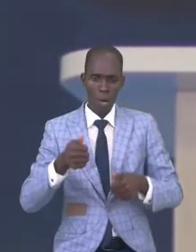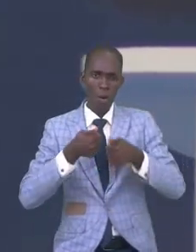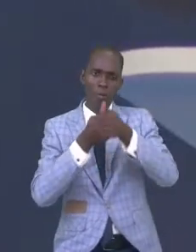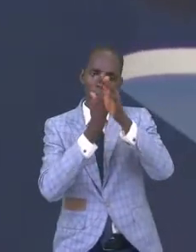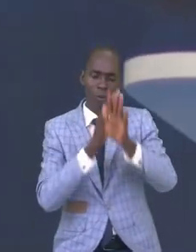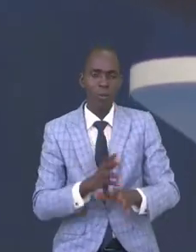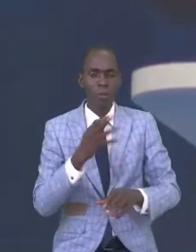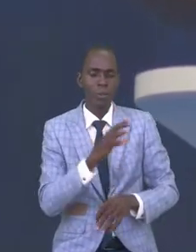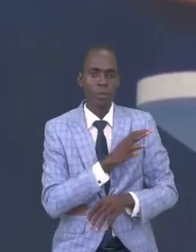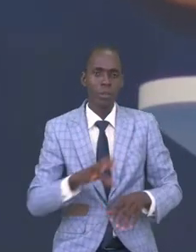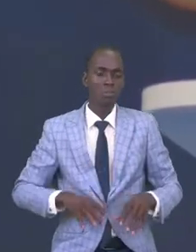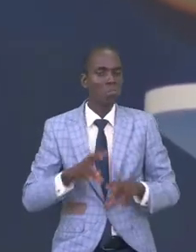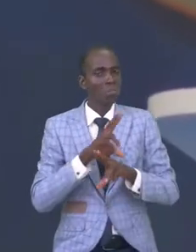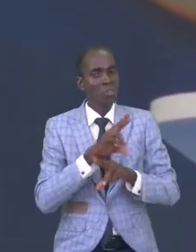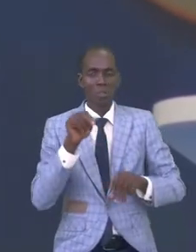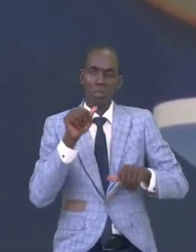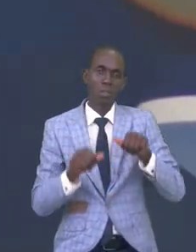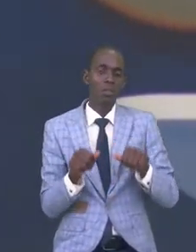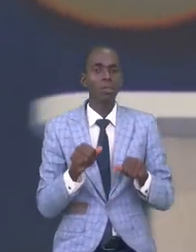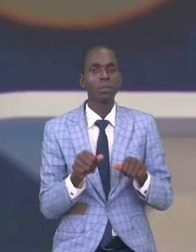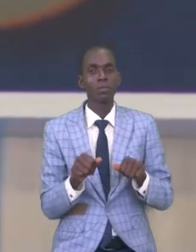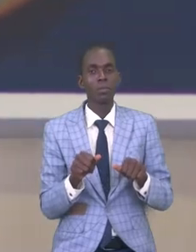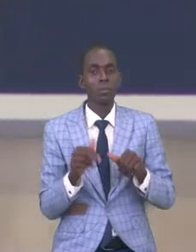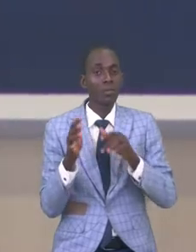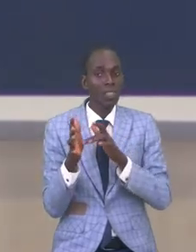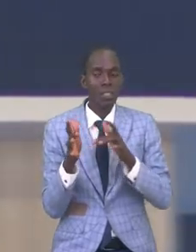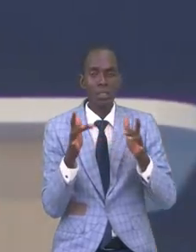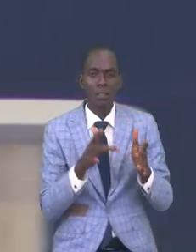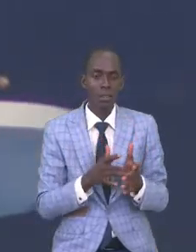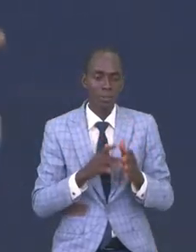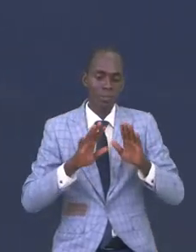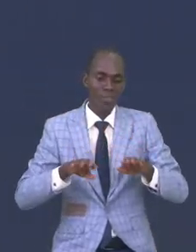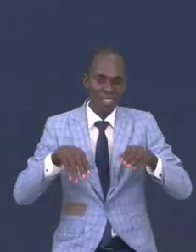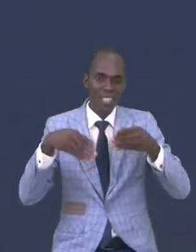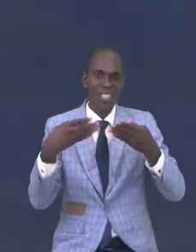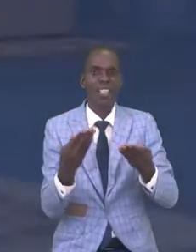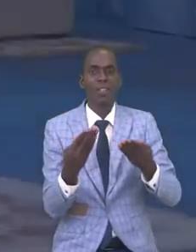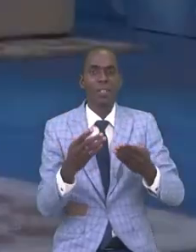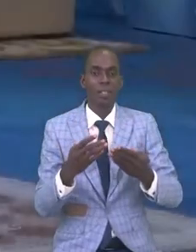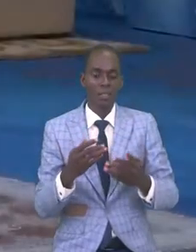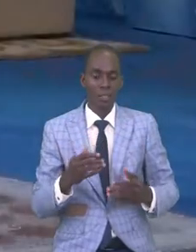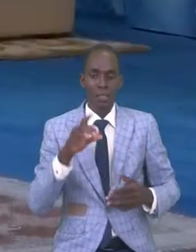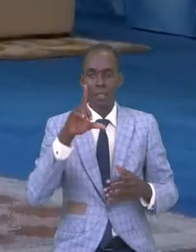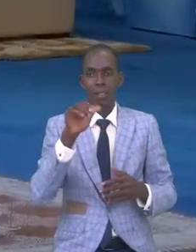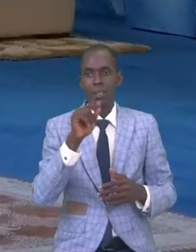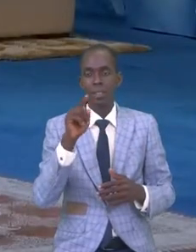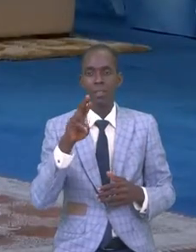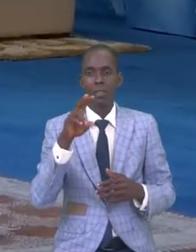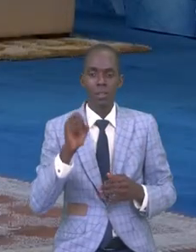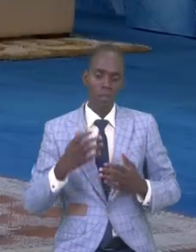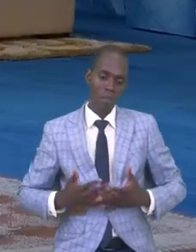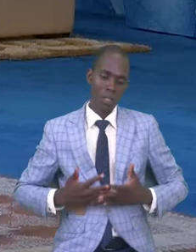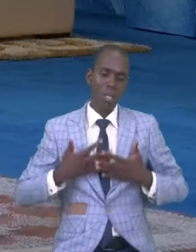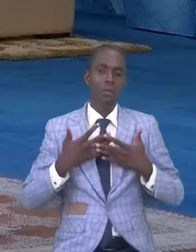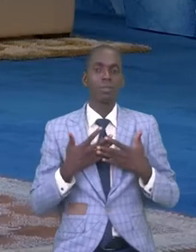Christ. No doubt. Jesus gave Lazarus